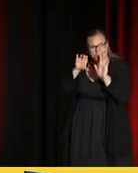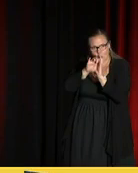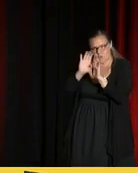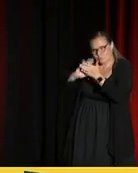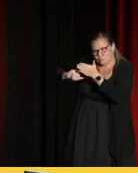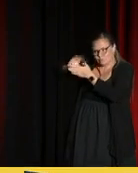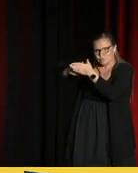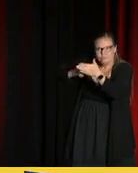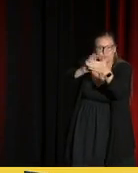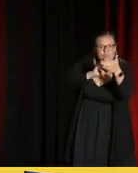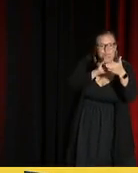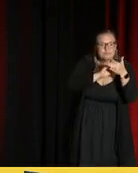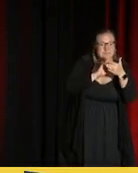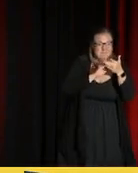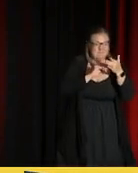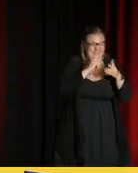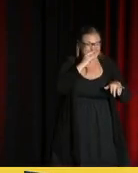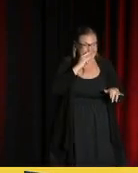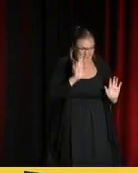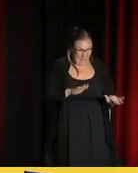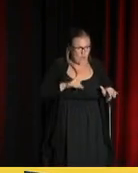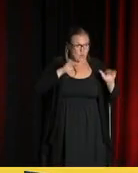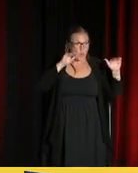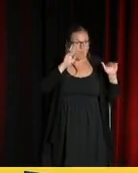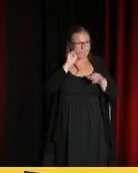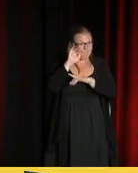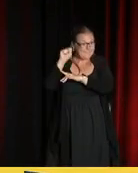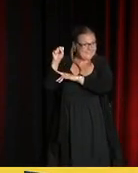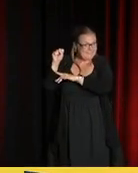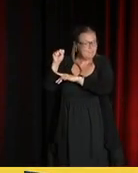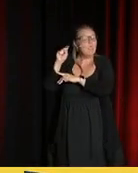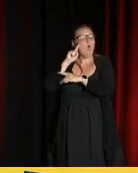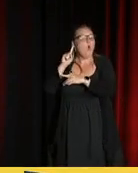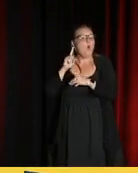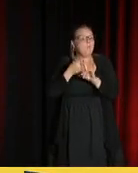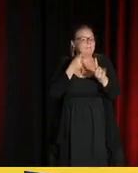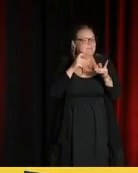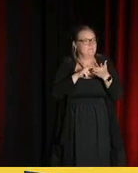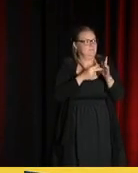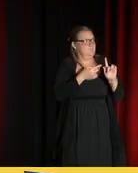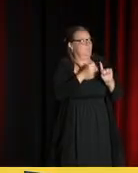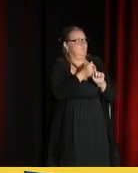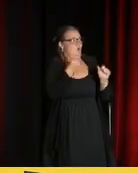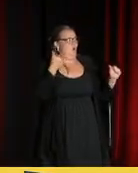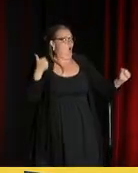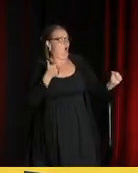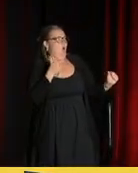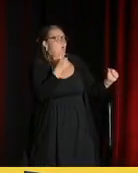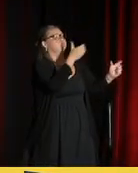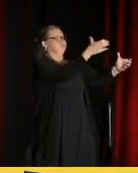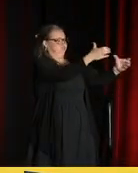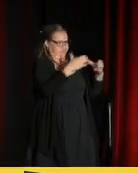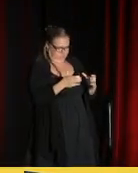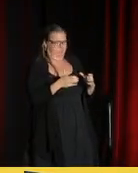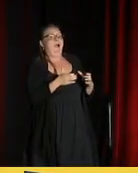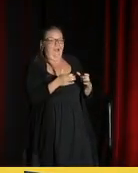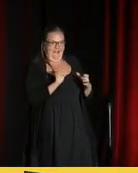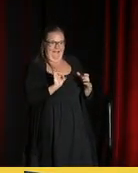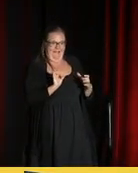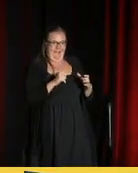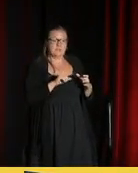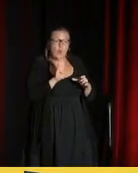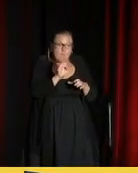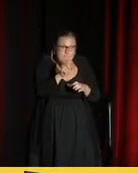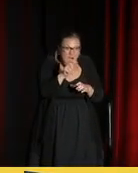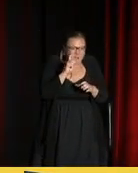who grew up in Mississippi, that meant this came from someplace far, far away. I wanted to show you all this little